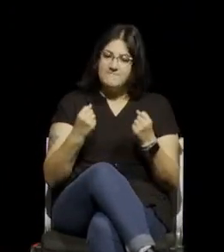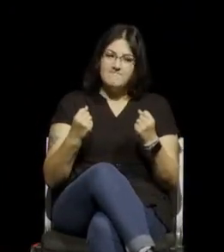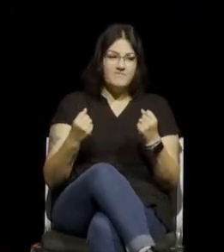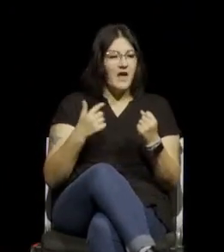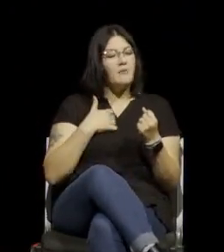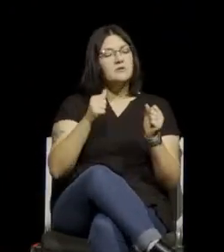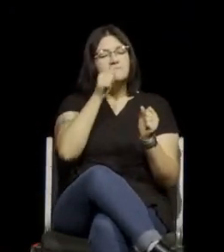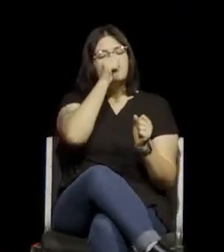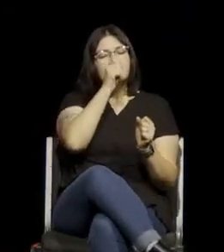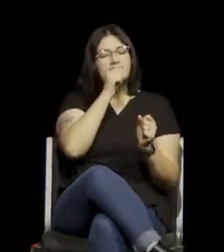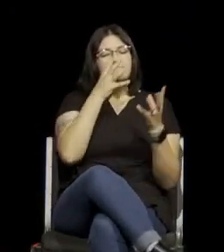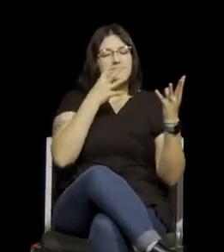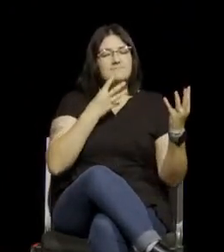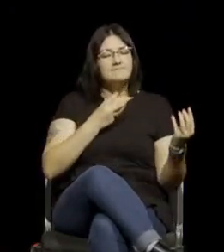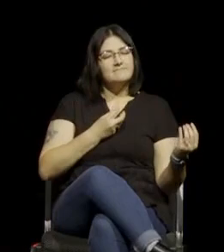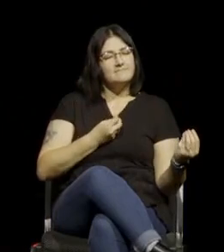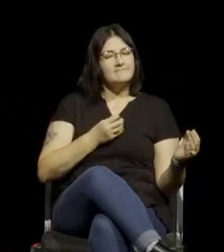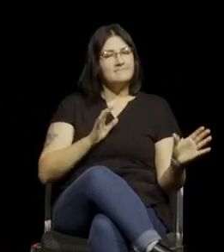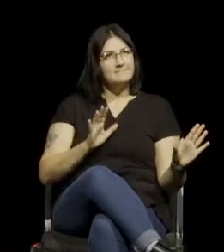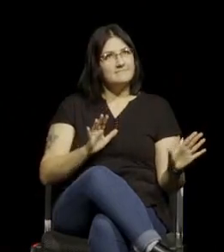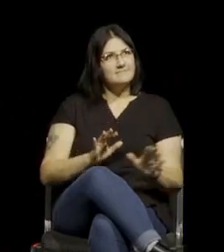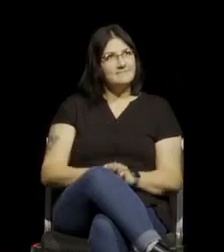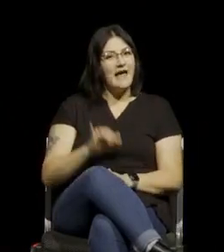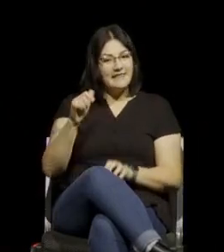I'm working through it.